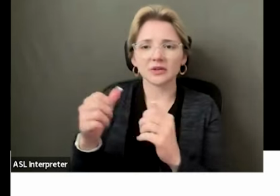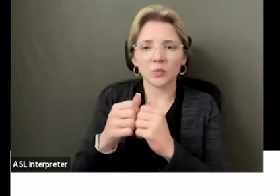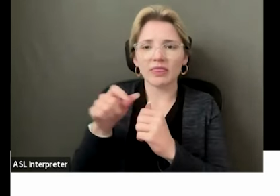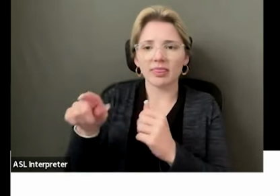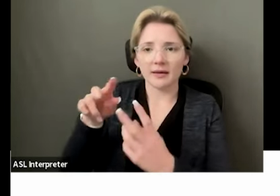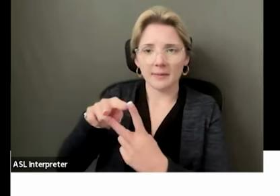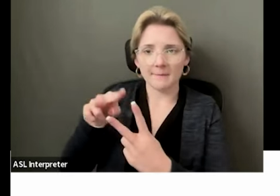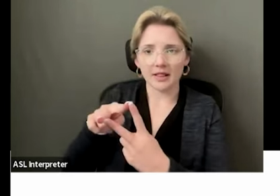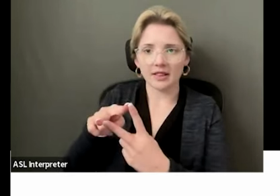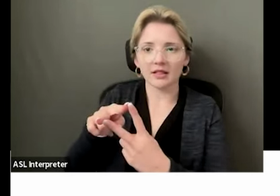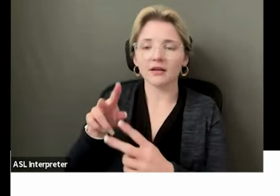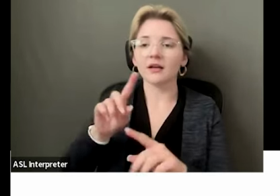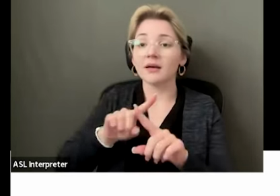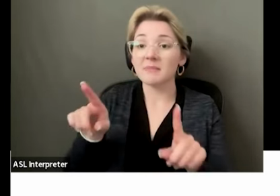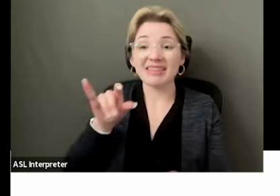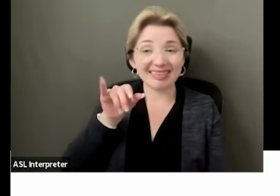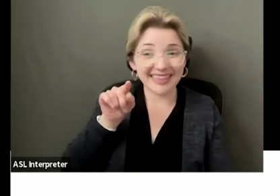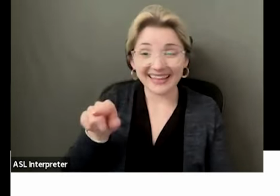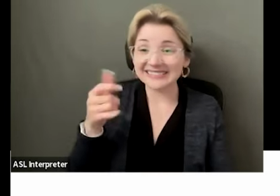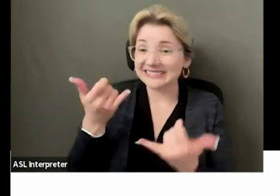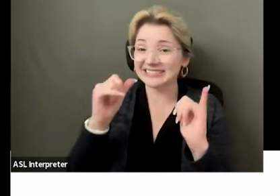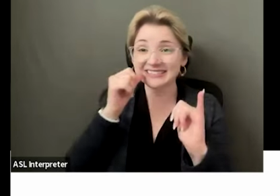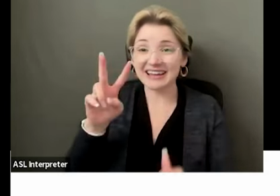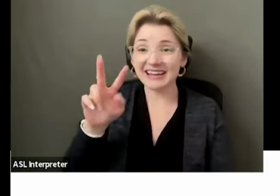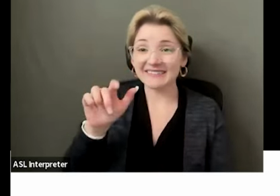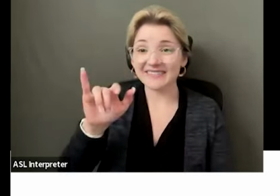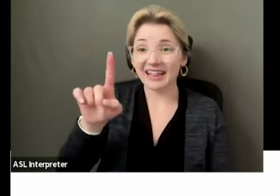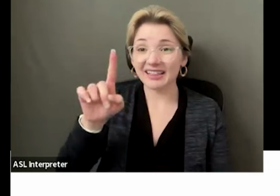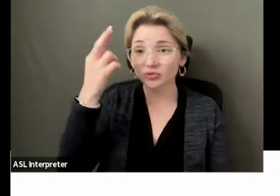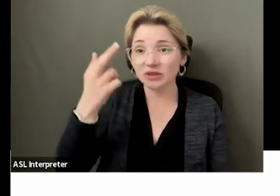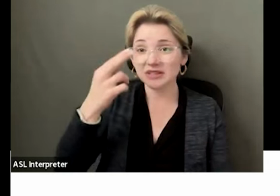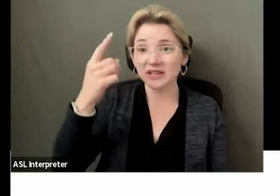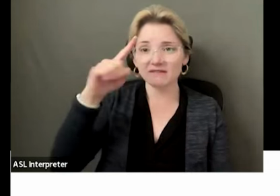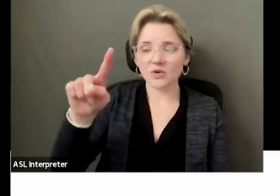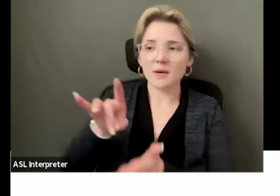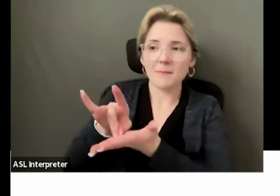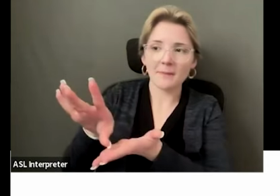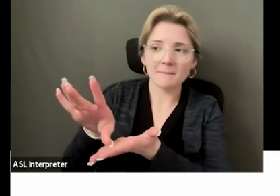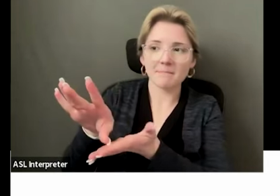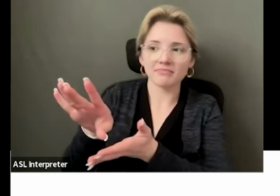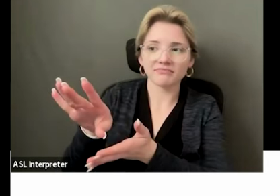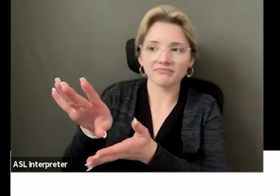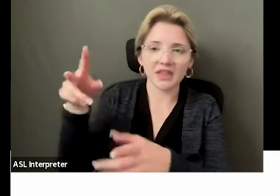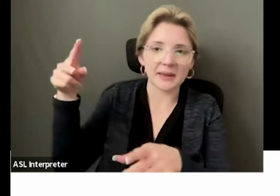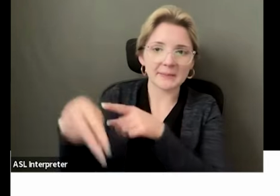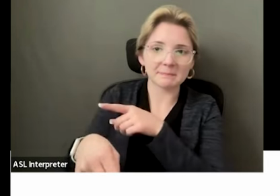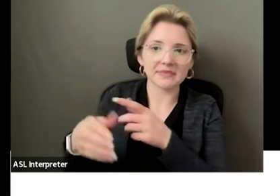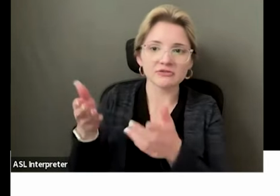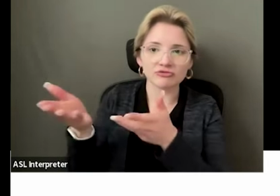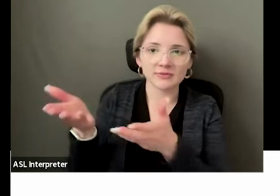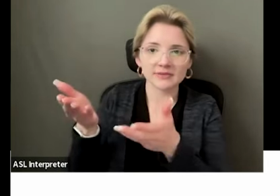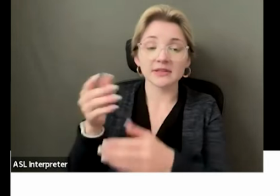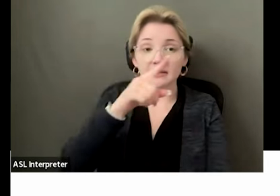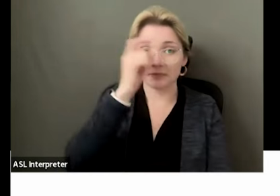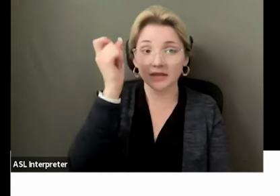be a reason to terminate someone's assistance because, you know, the harm doer cause damage